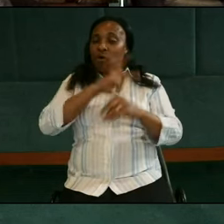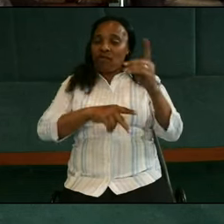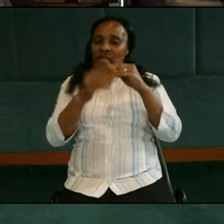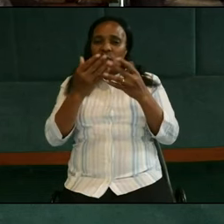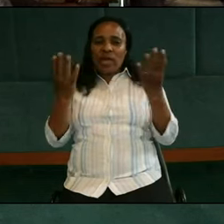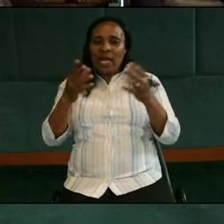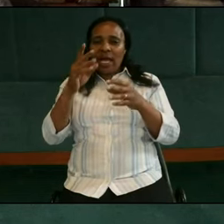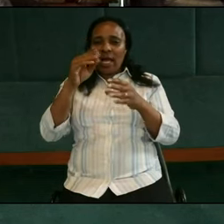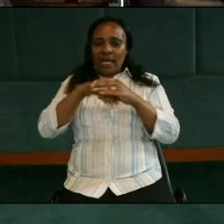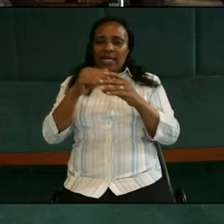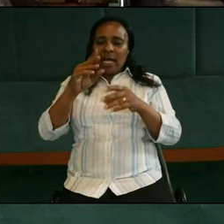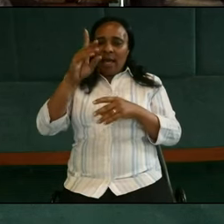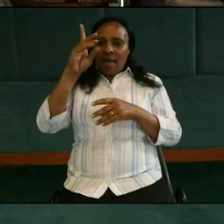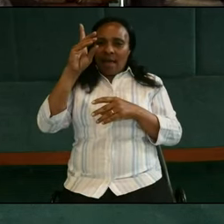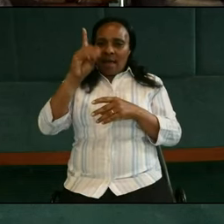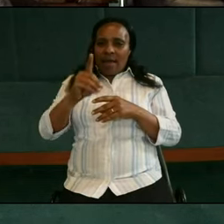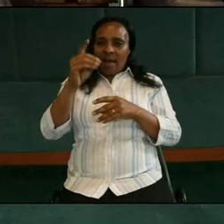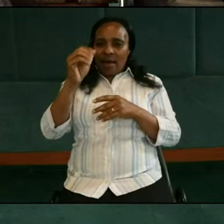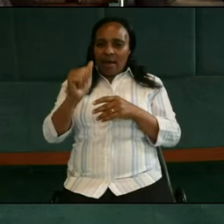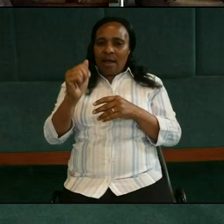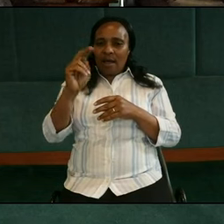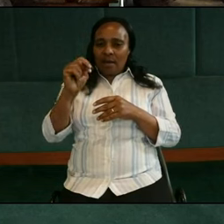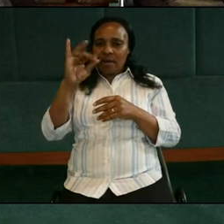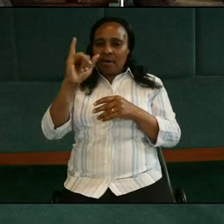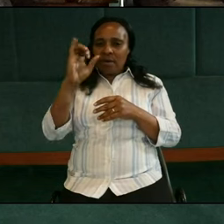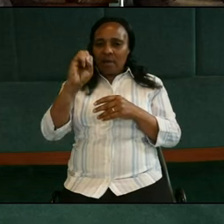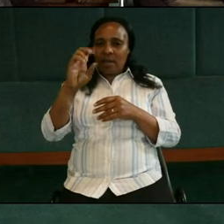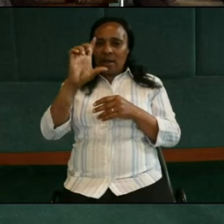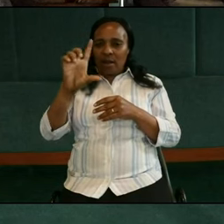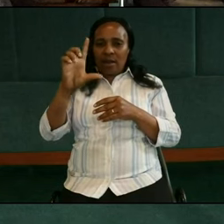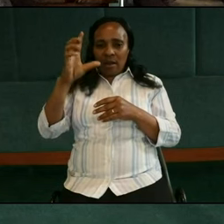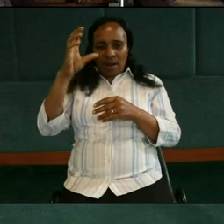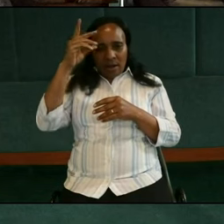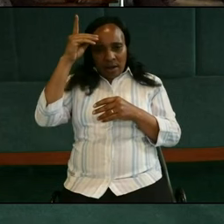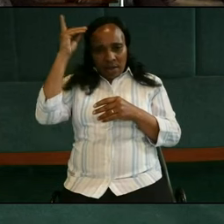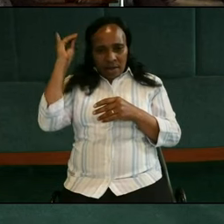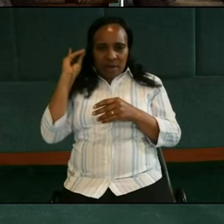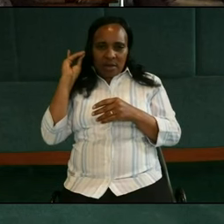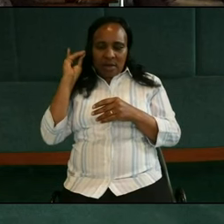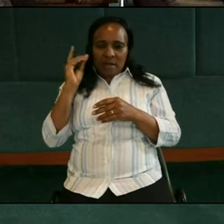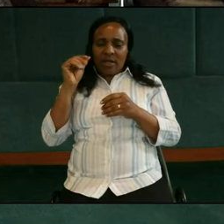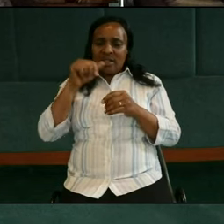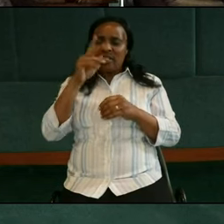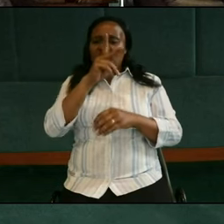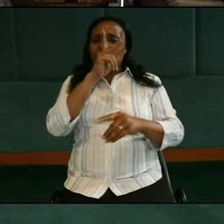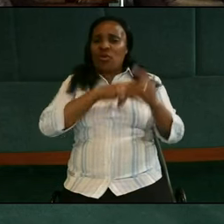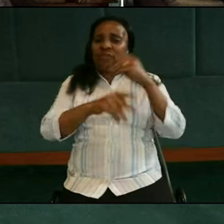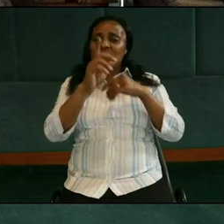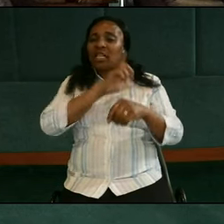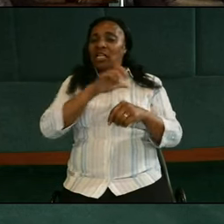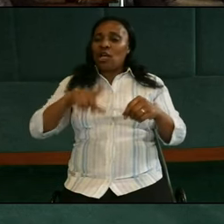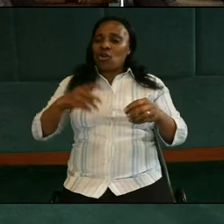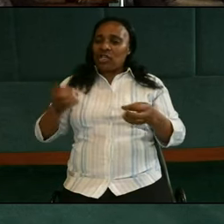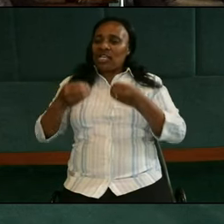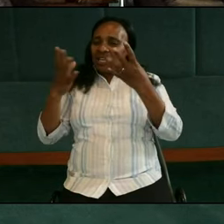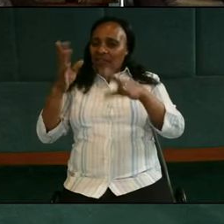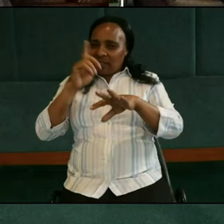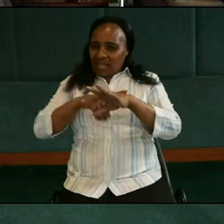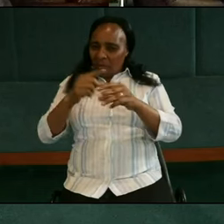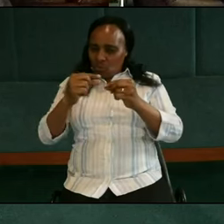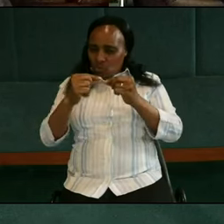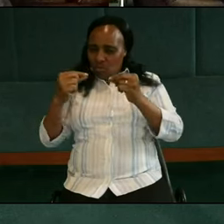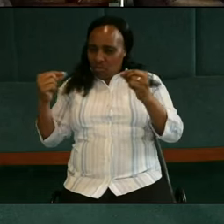Daniel. Okay, and it's a bit of a deep thought, but we see that in that prophecy, the Lord gave a certain time